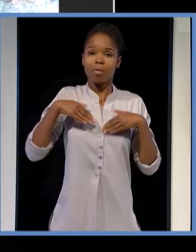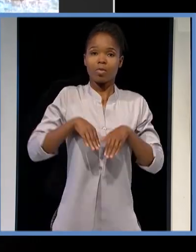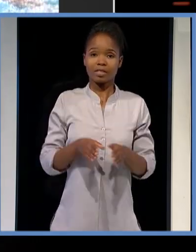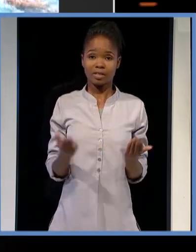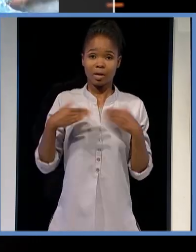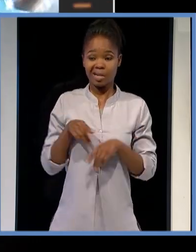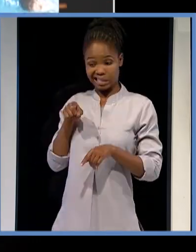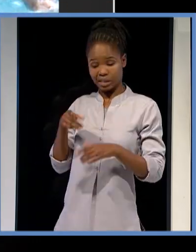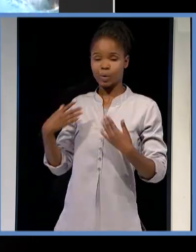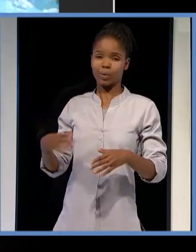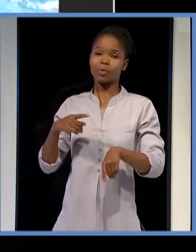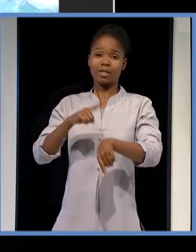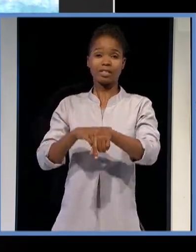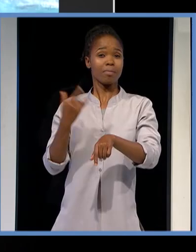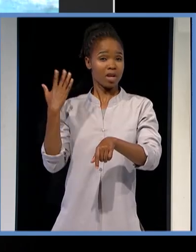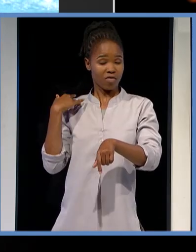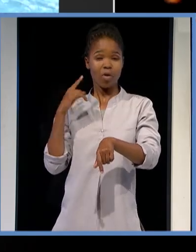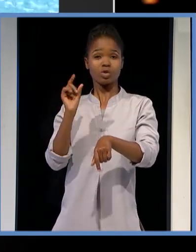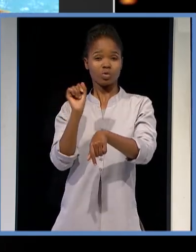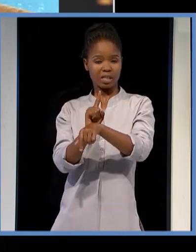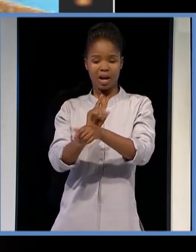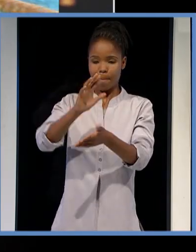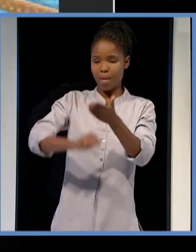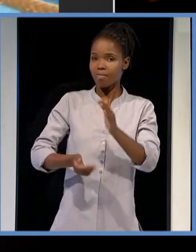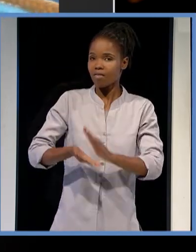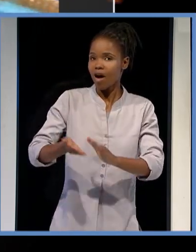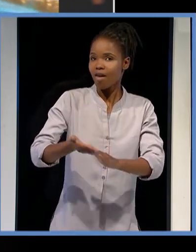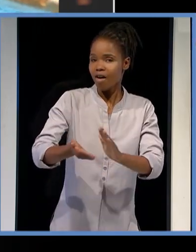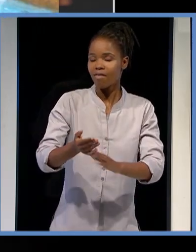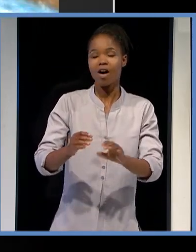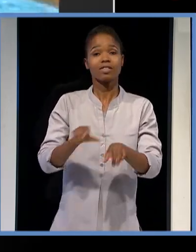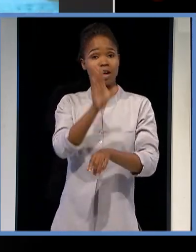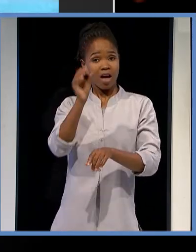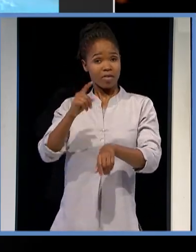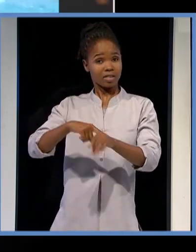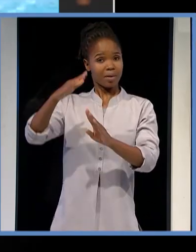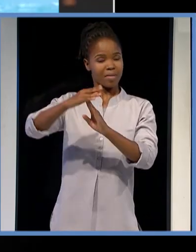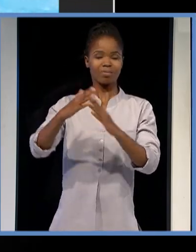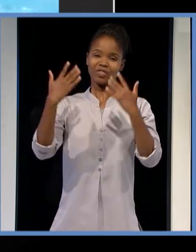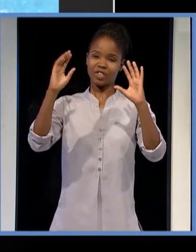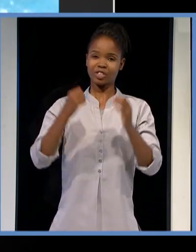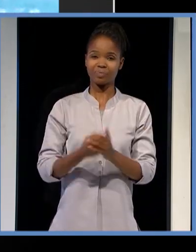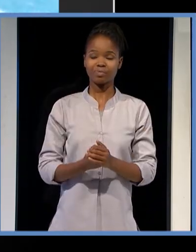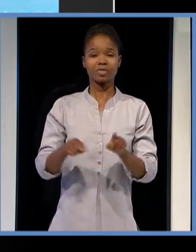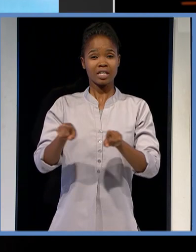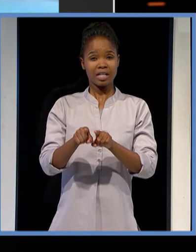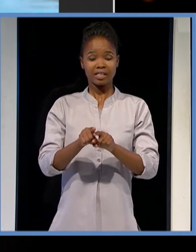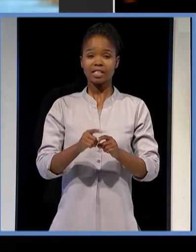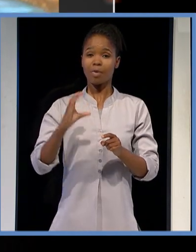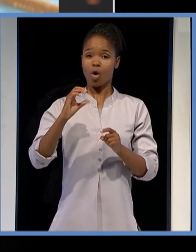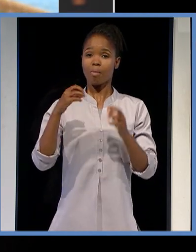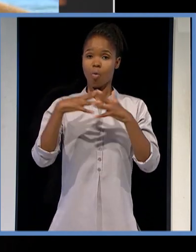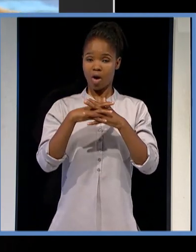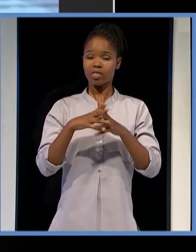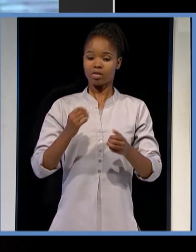event, Sadie sliced more than 2.5 seconds from his PB to set a new African mark. The Commonwealth Games silver medalist